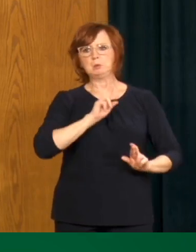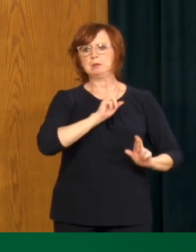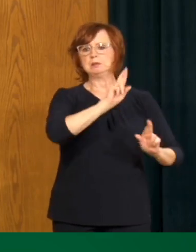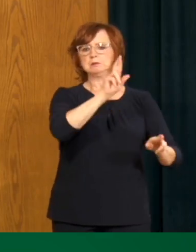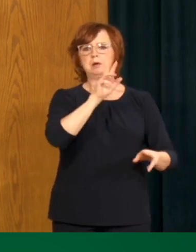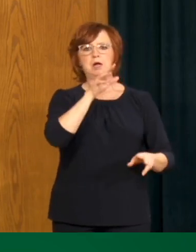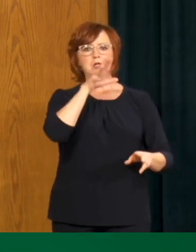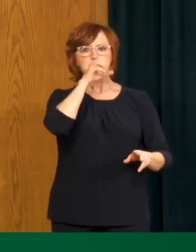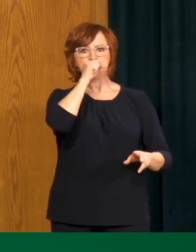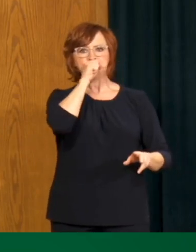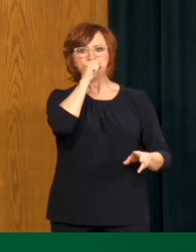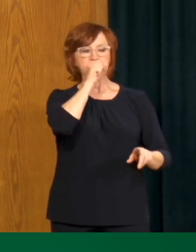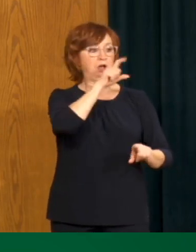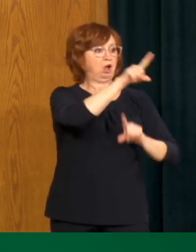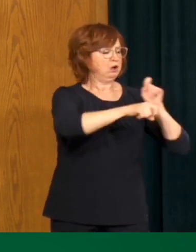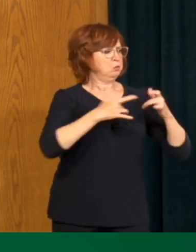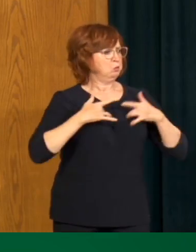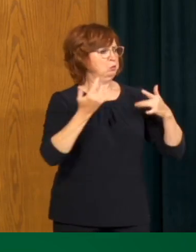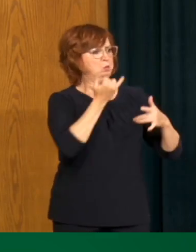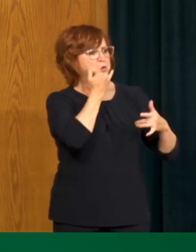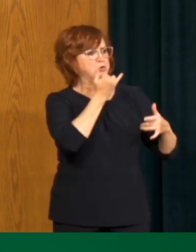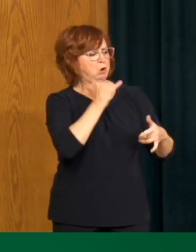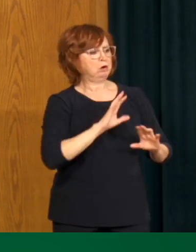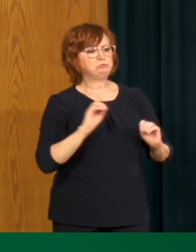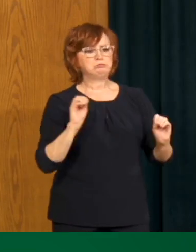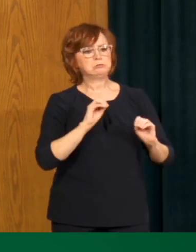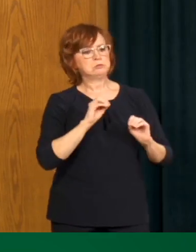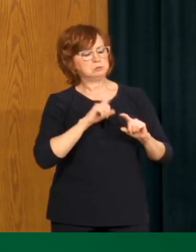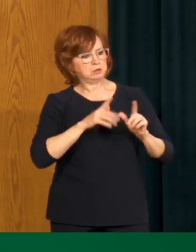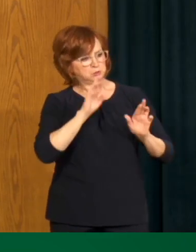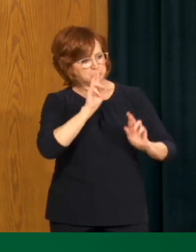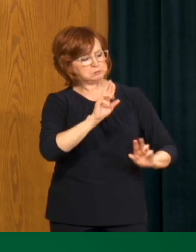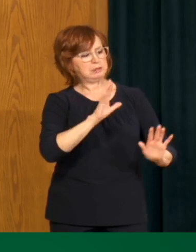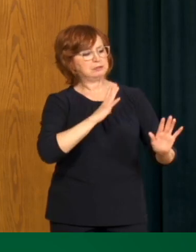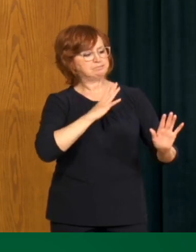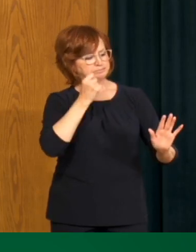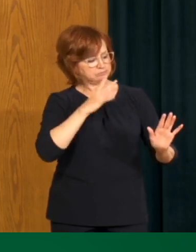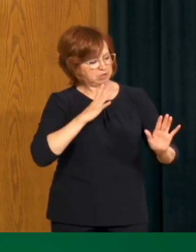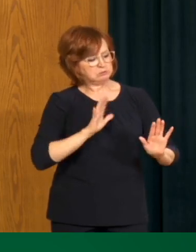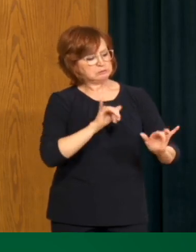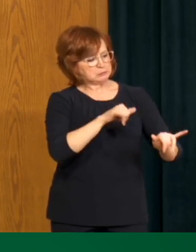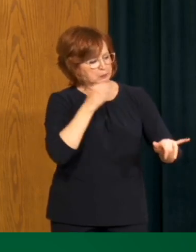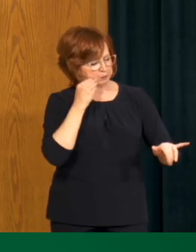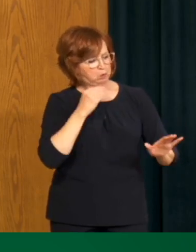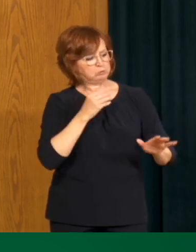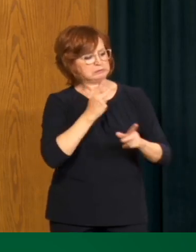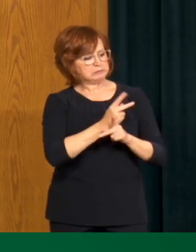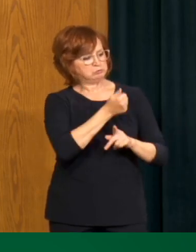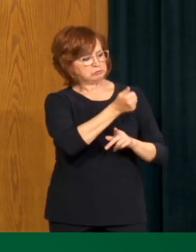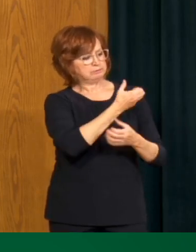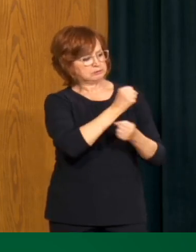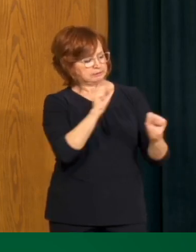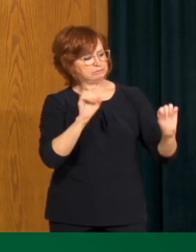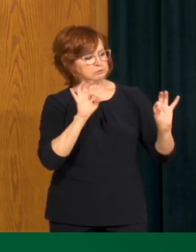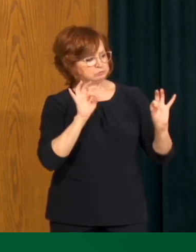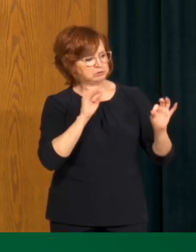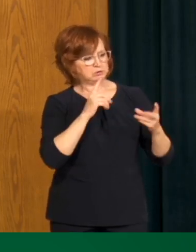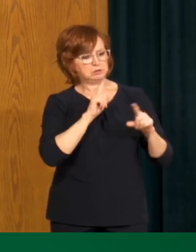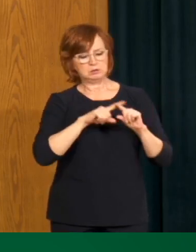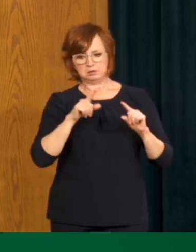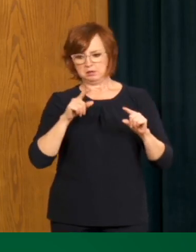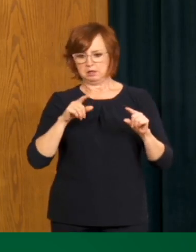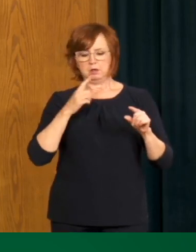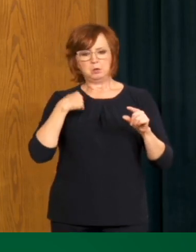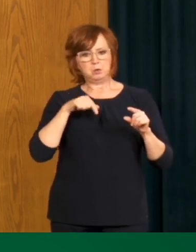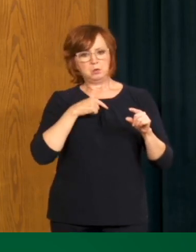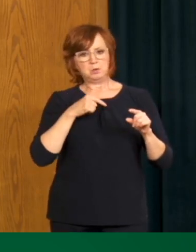whether there is an active outbreak in our community or whether there isn't, because there may be, and quite likely could be, between now and such time that we